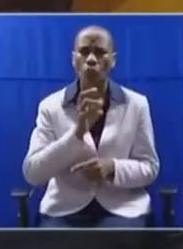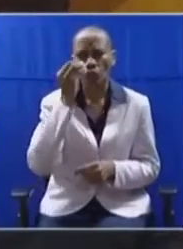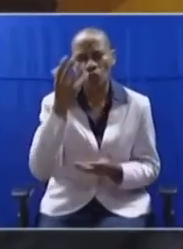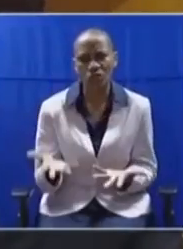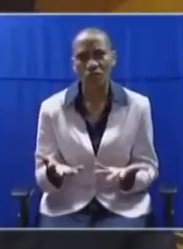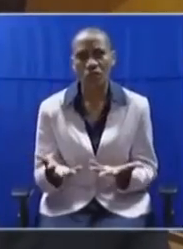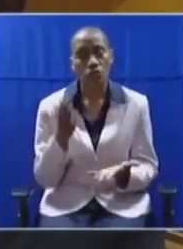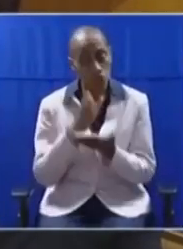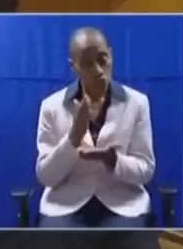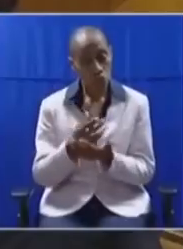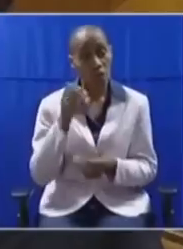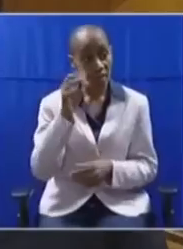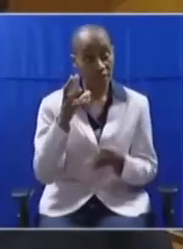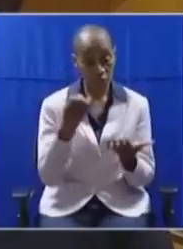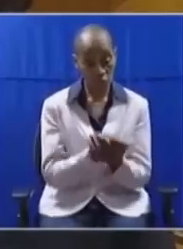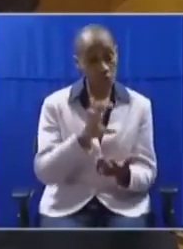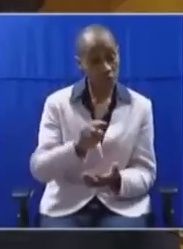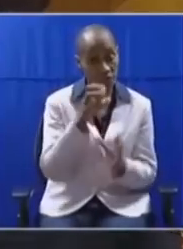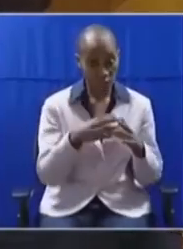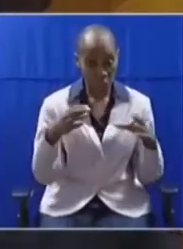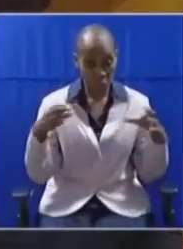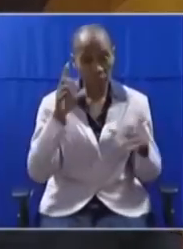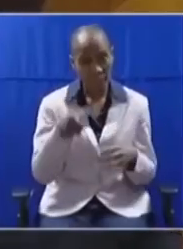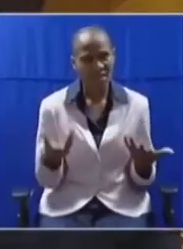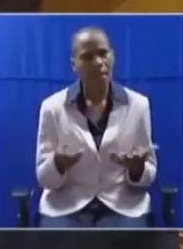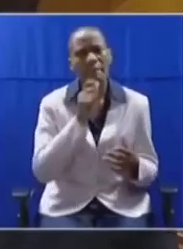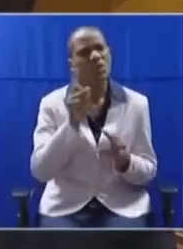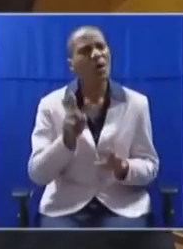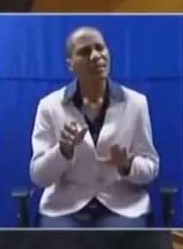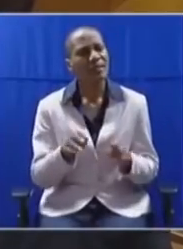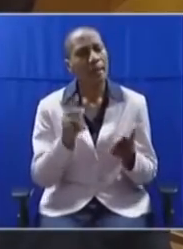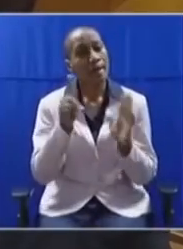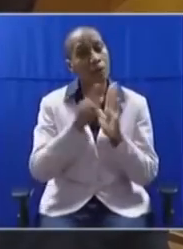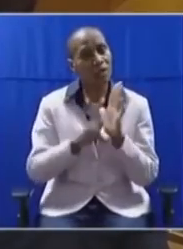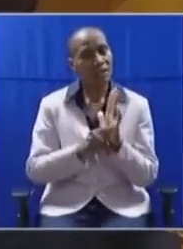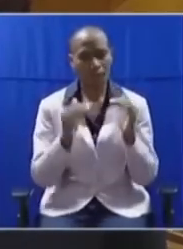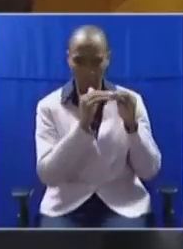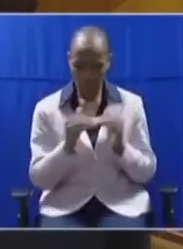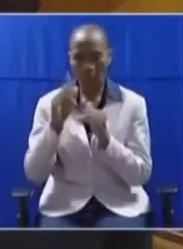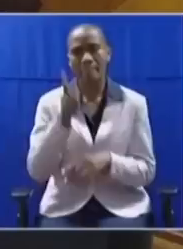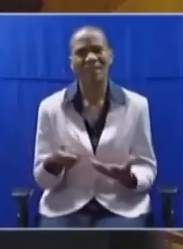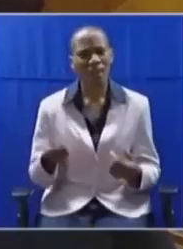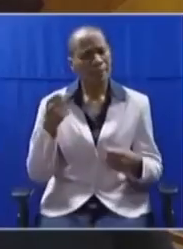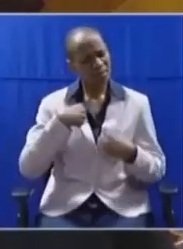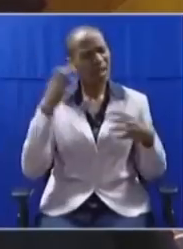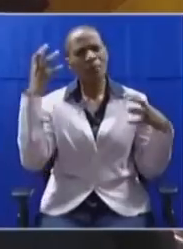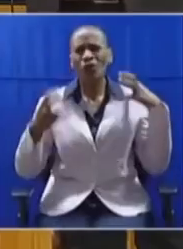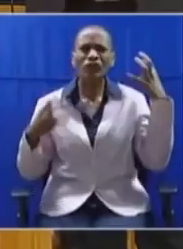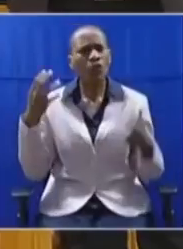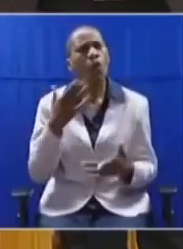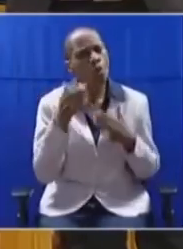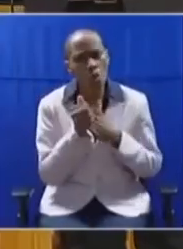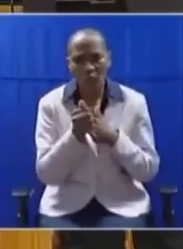going to grow the economy of our country, we have to give policy certainty. What really does confuse me is who directs